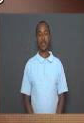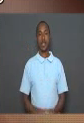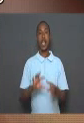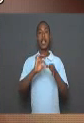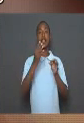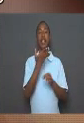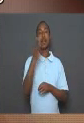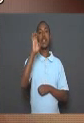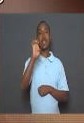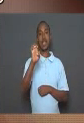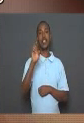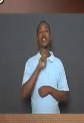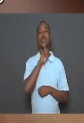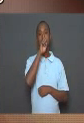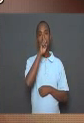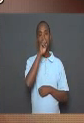Statement E is true.